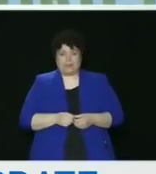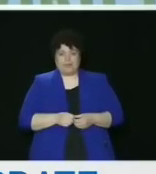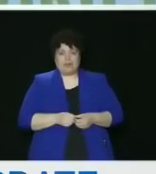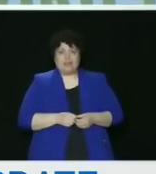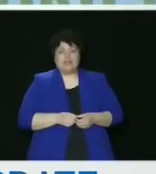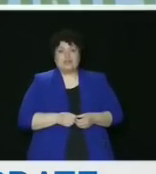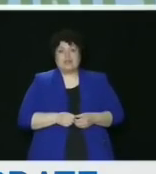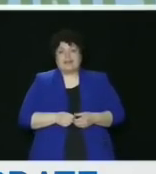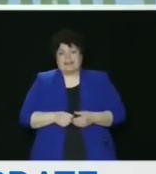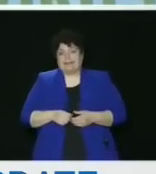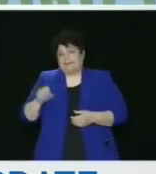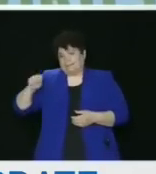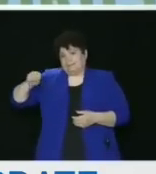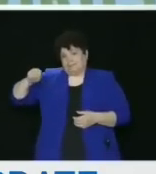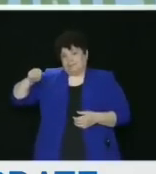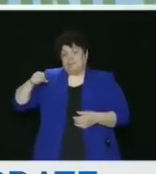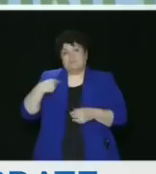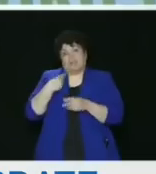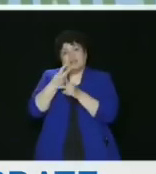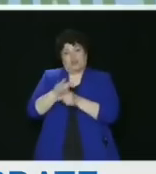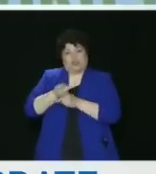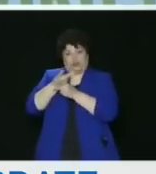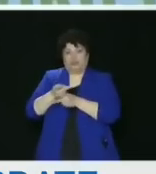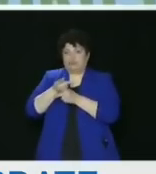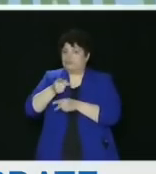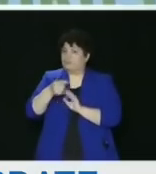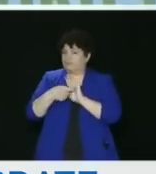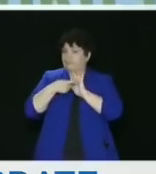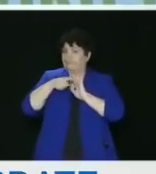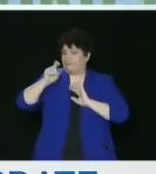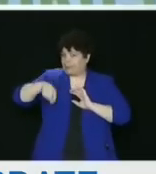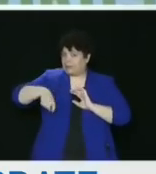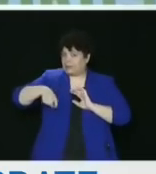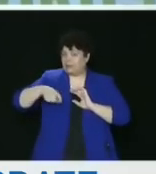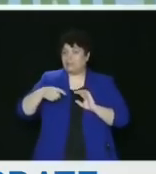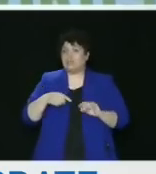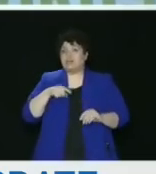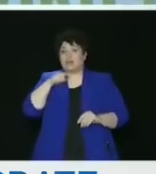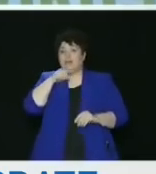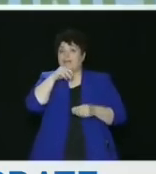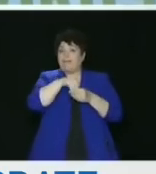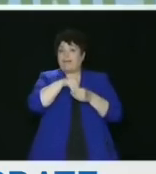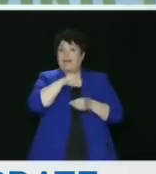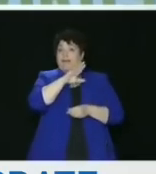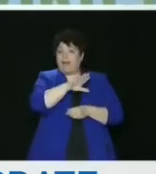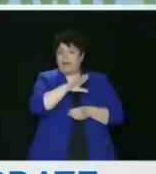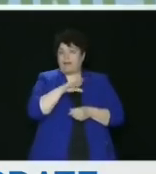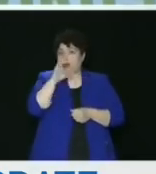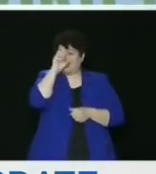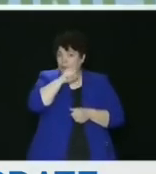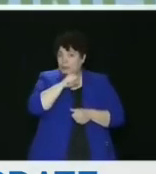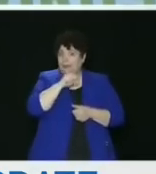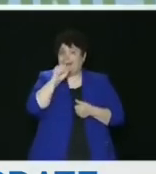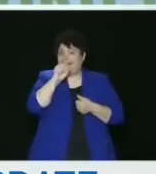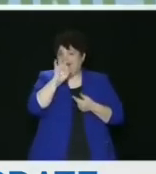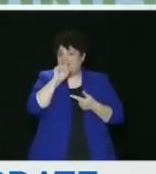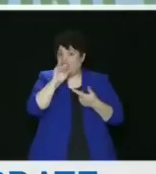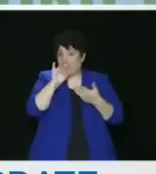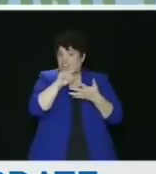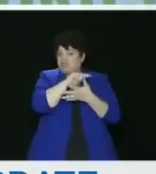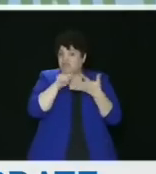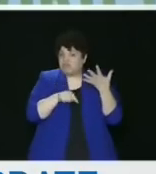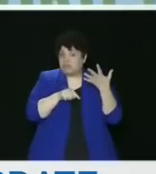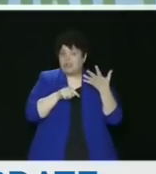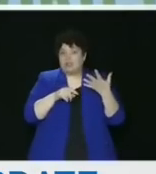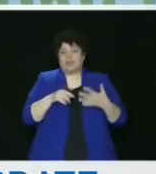Yes, and I think we do need to be very cautious. This, as I said, has lots of assumptions built into the model. But what I would